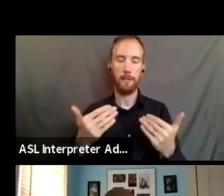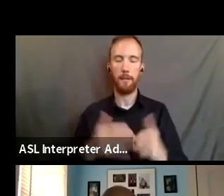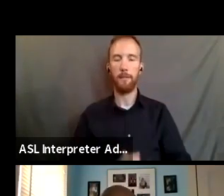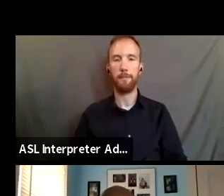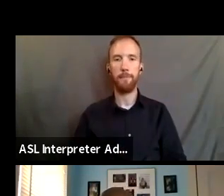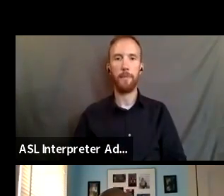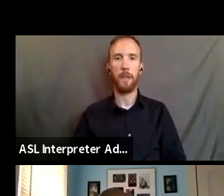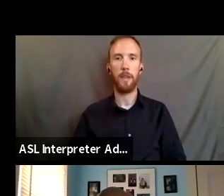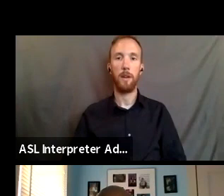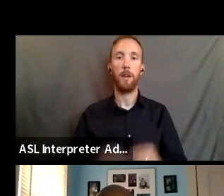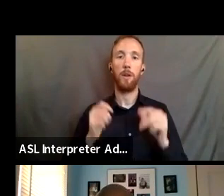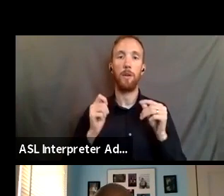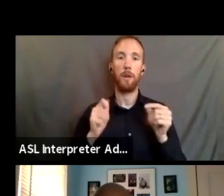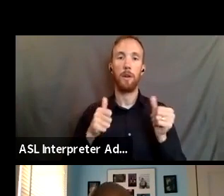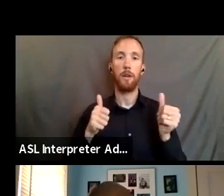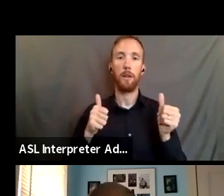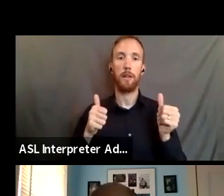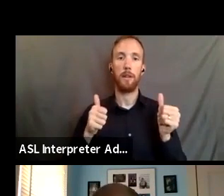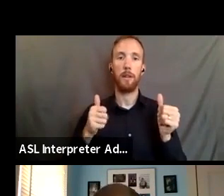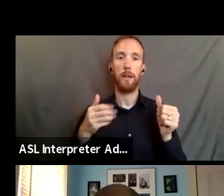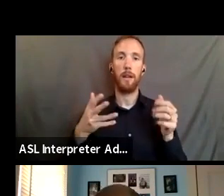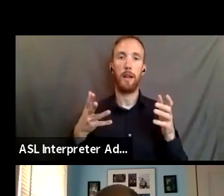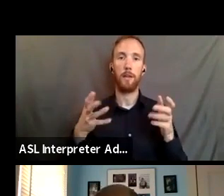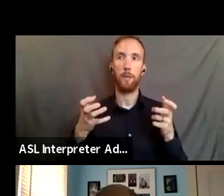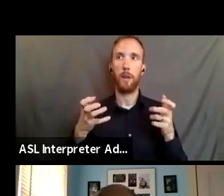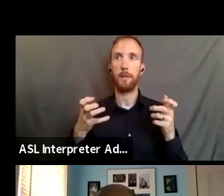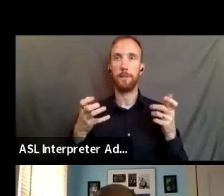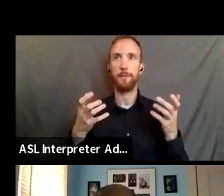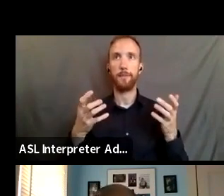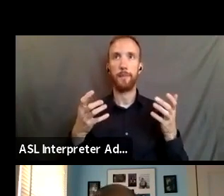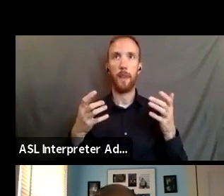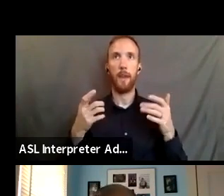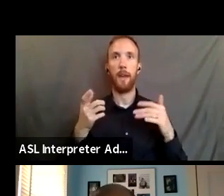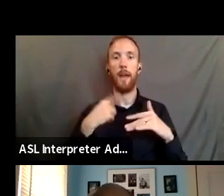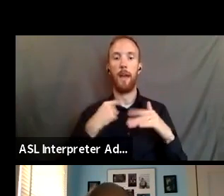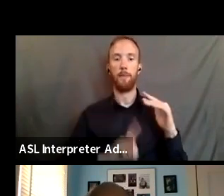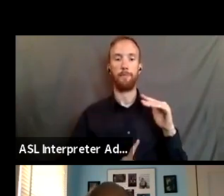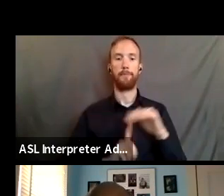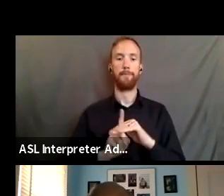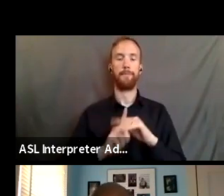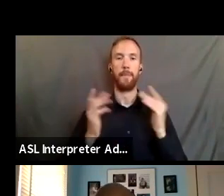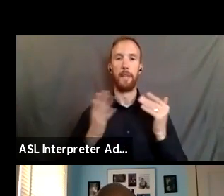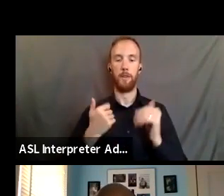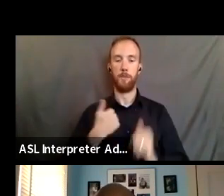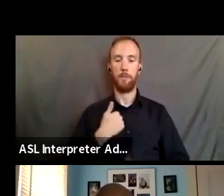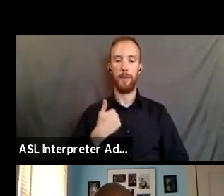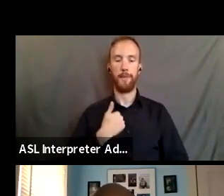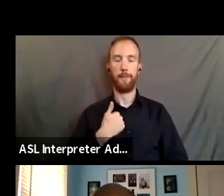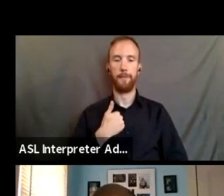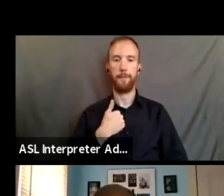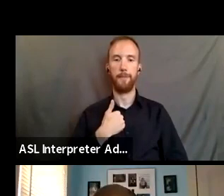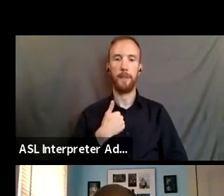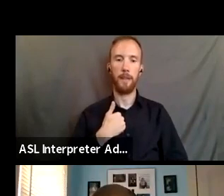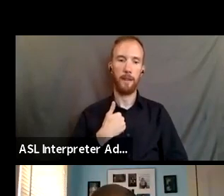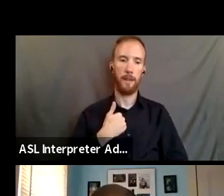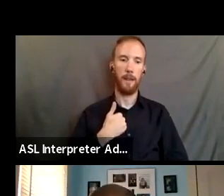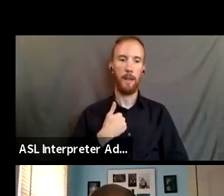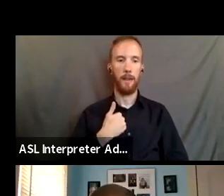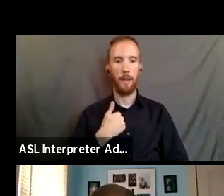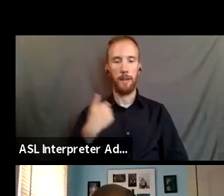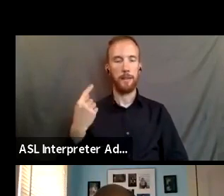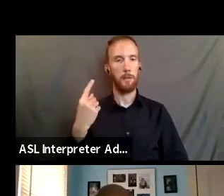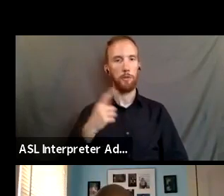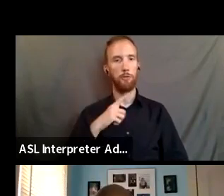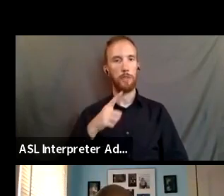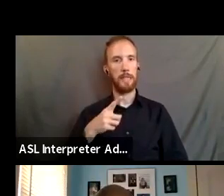very quickly i've come to this conversation as an individual who's been very much engaged on the